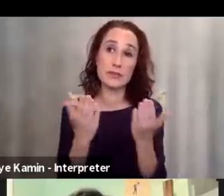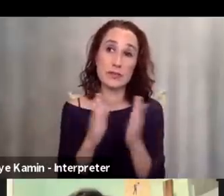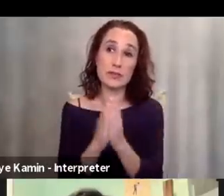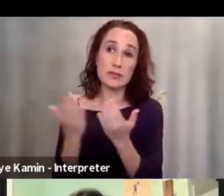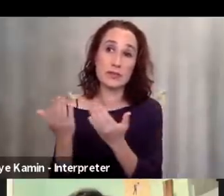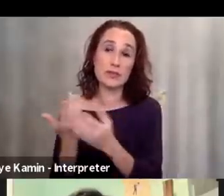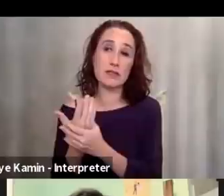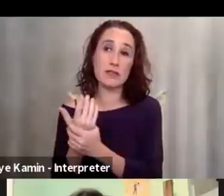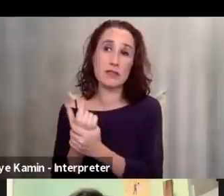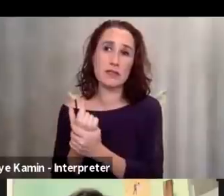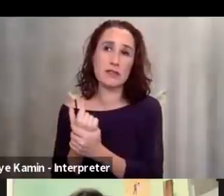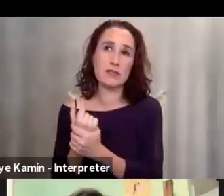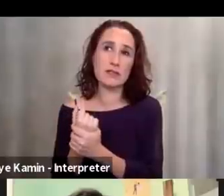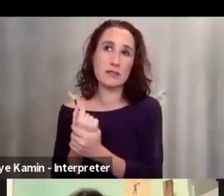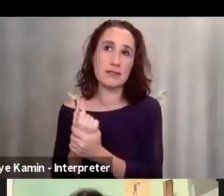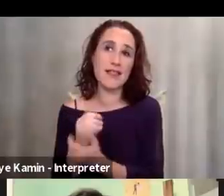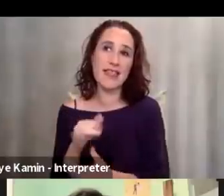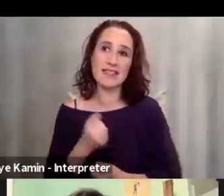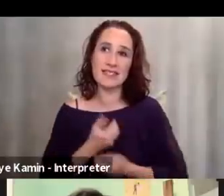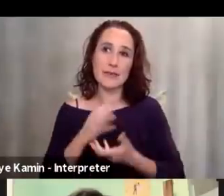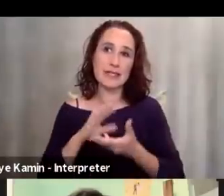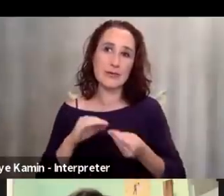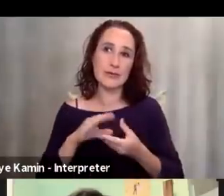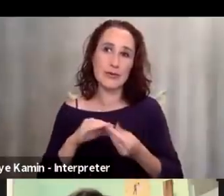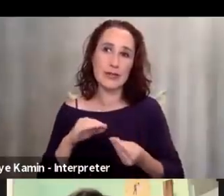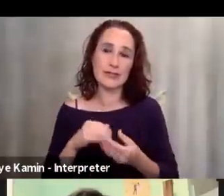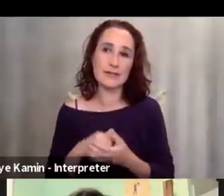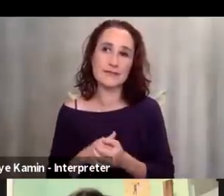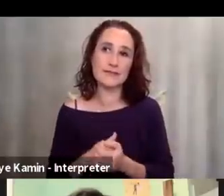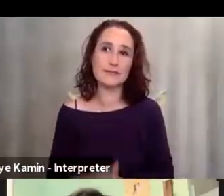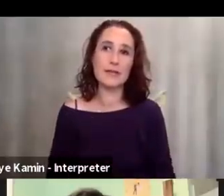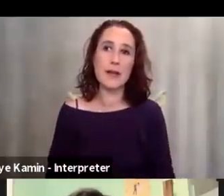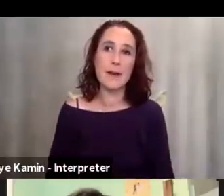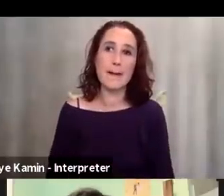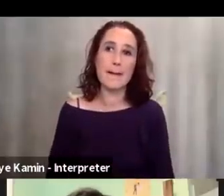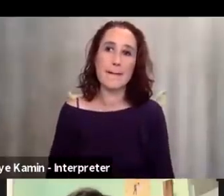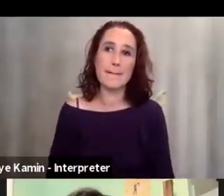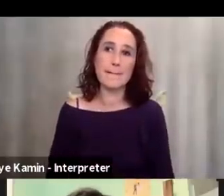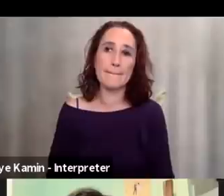it's storytelling. I mean, and I feel like